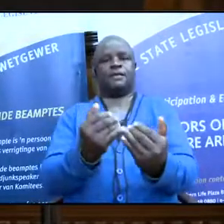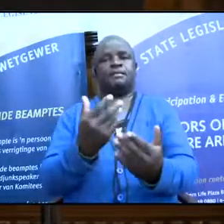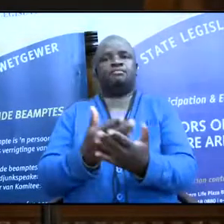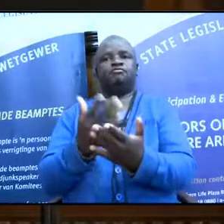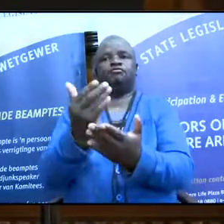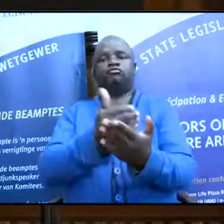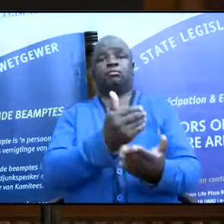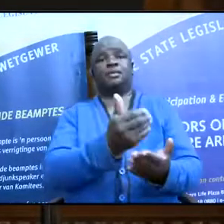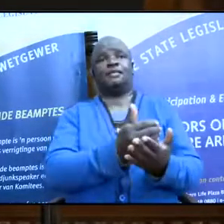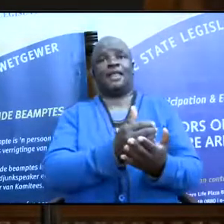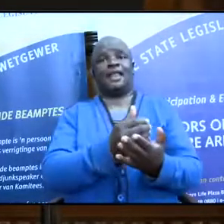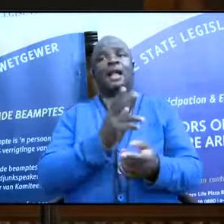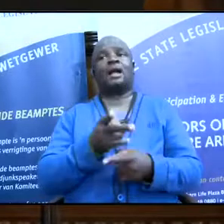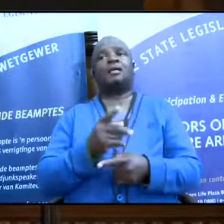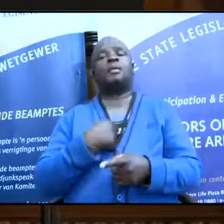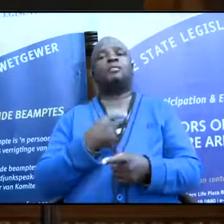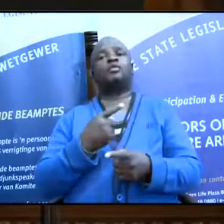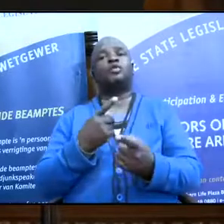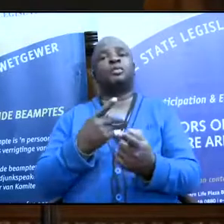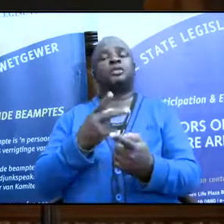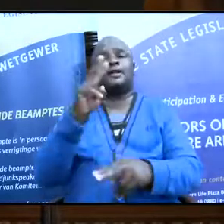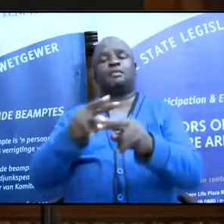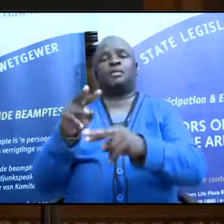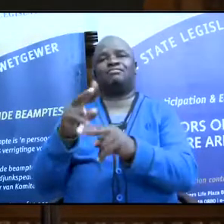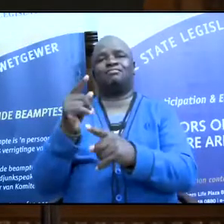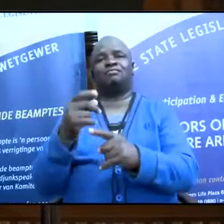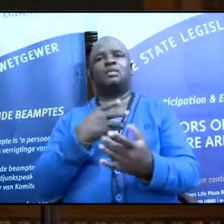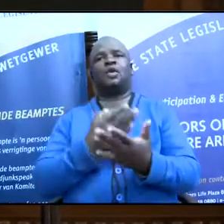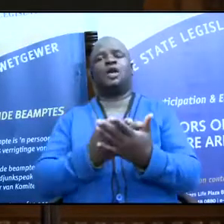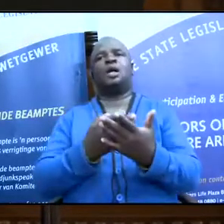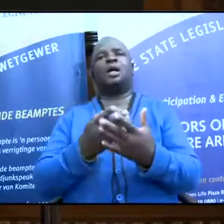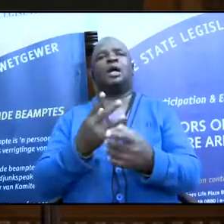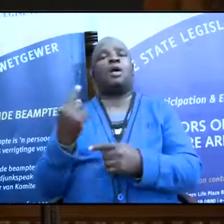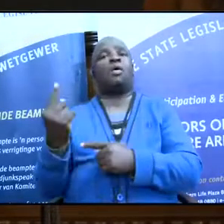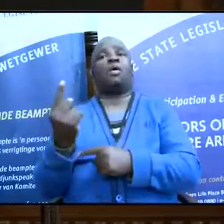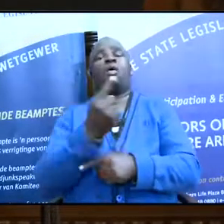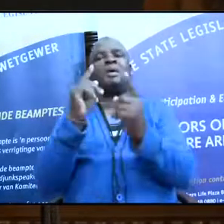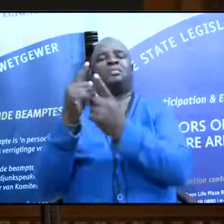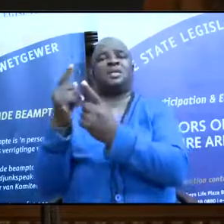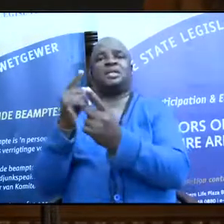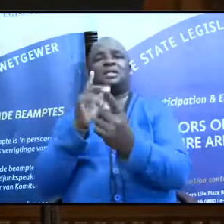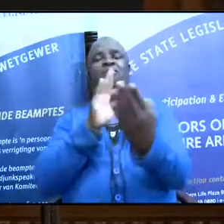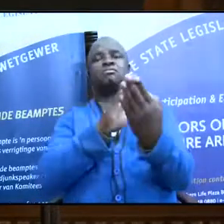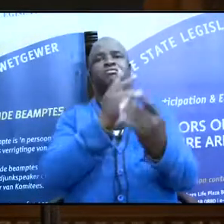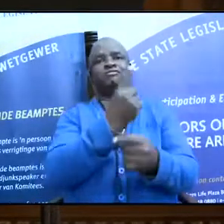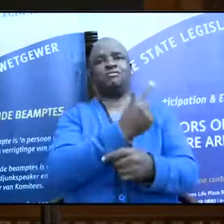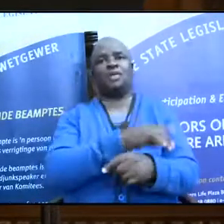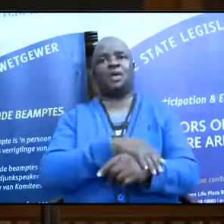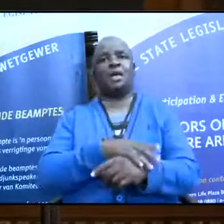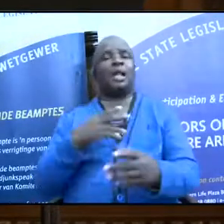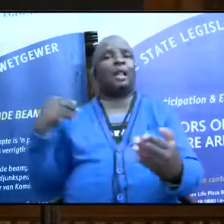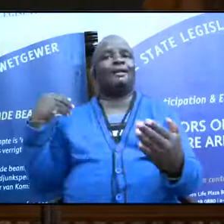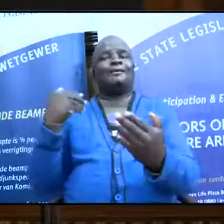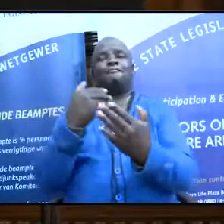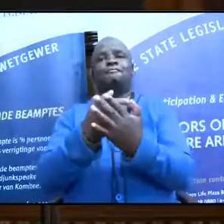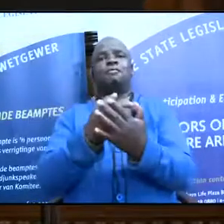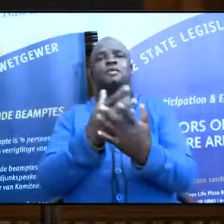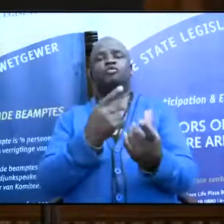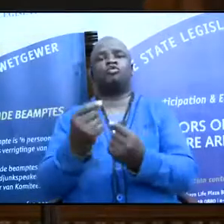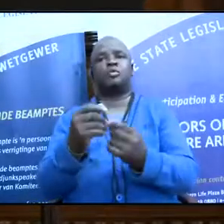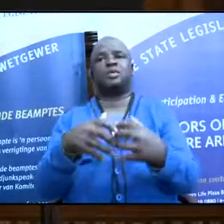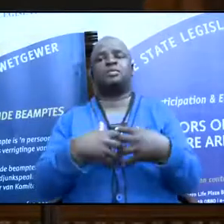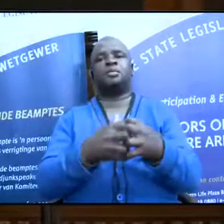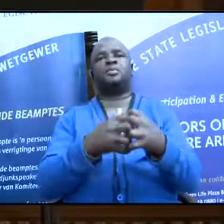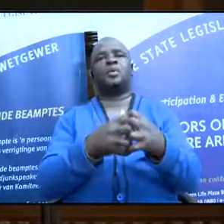and to monitor the effect the effectiveness and efficiency of all legislation yes we have established a very cordial